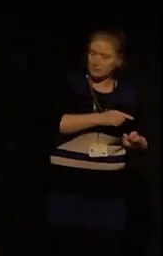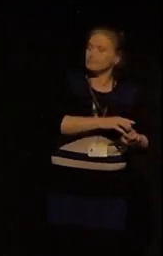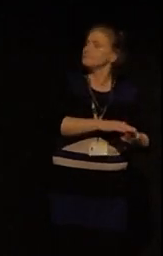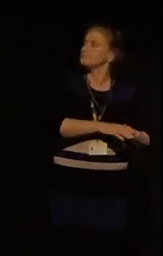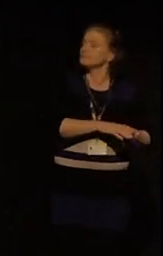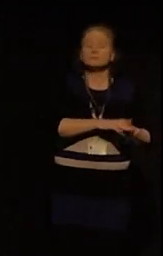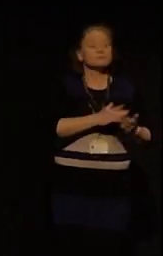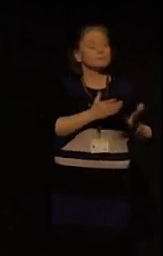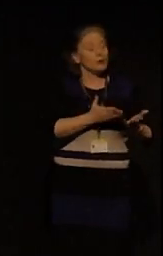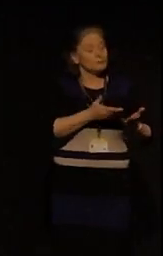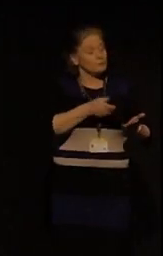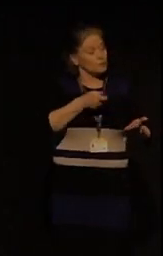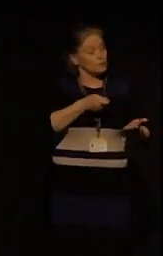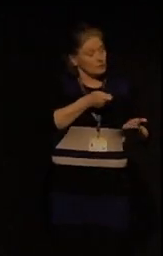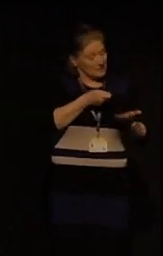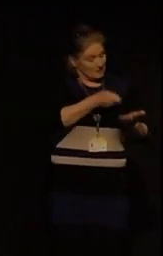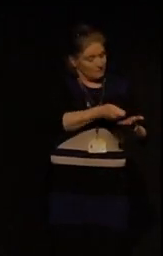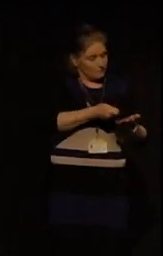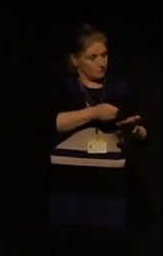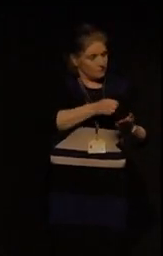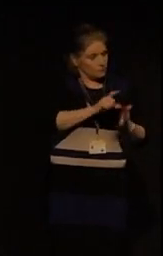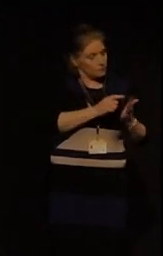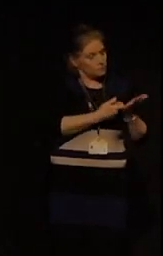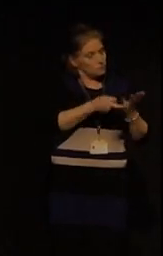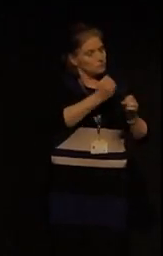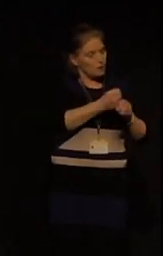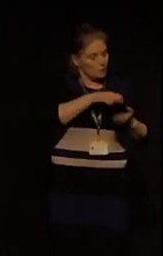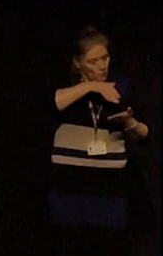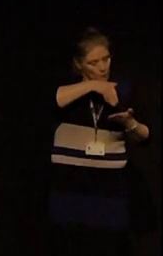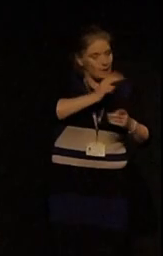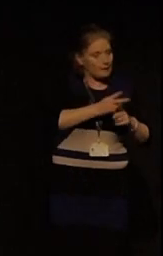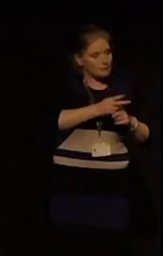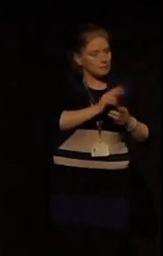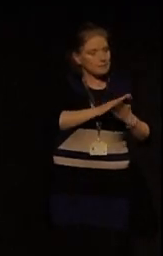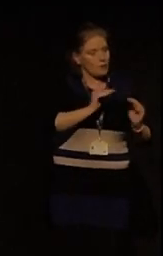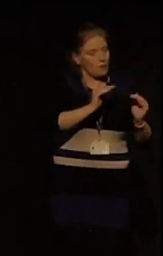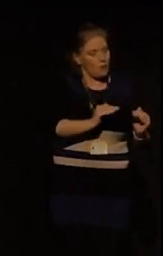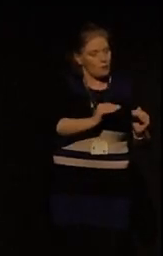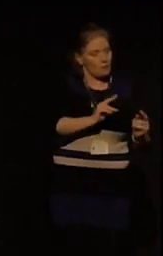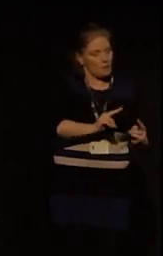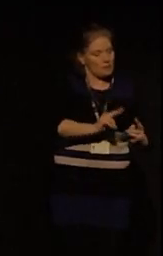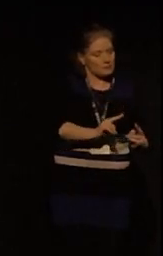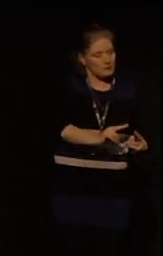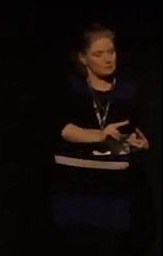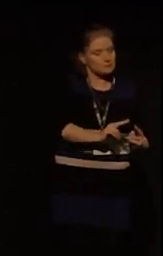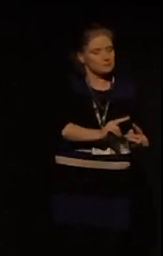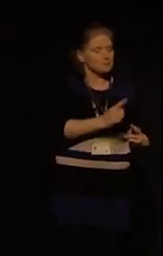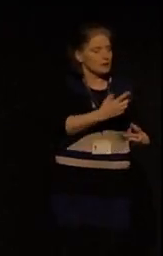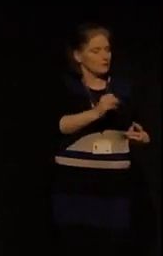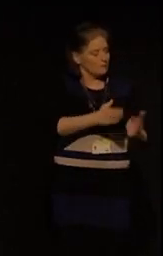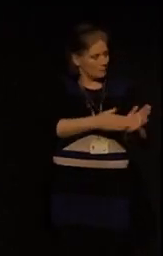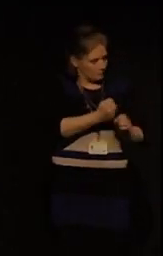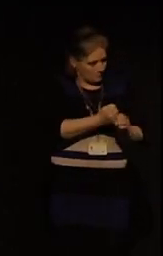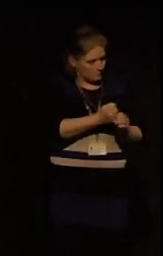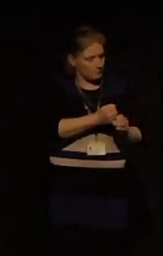stopped giving the drug, and they start licking again. Then we give a lower dose of the drug, 150 milligrams. They stop